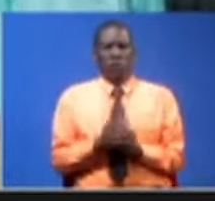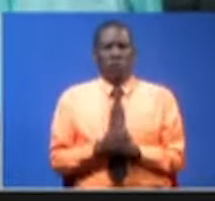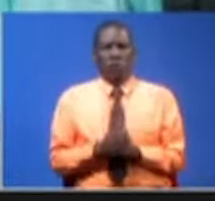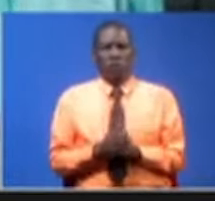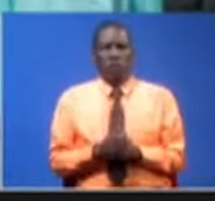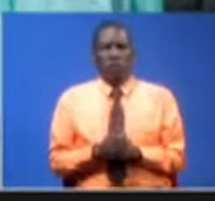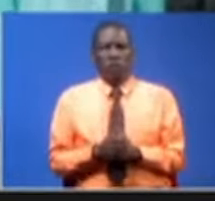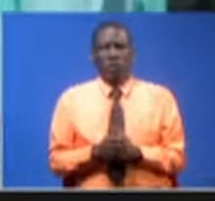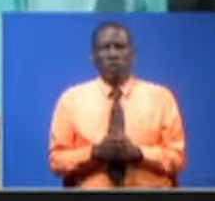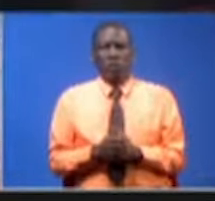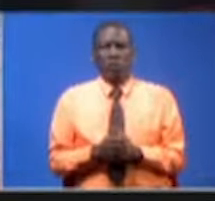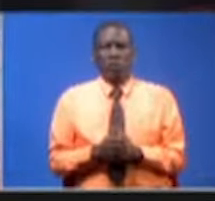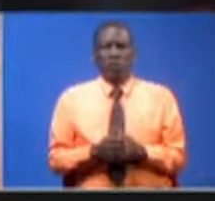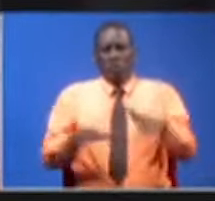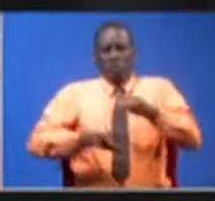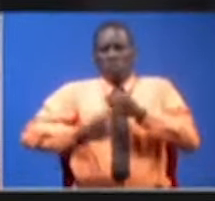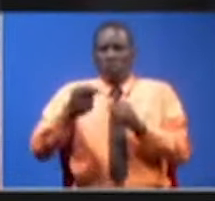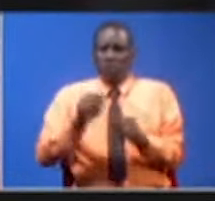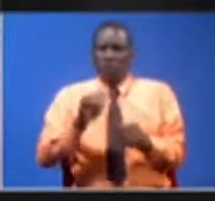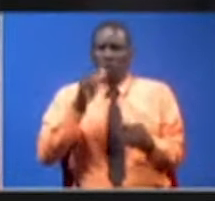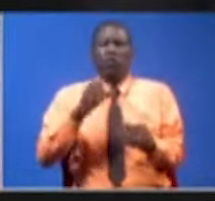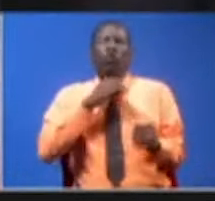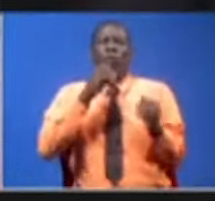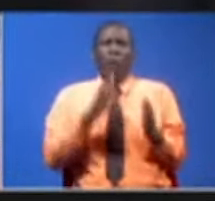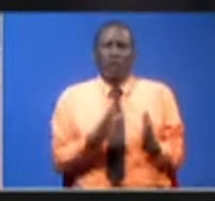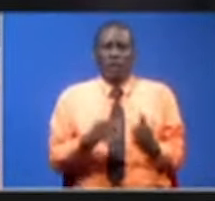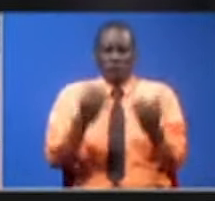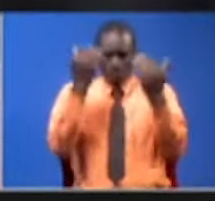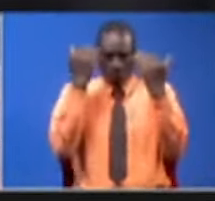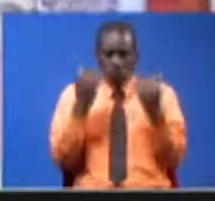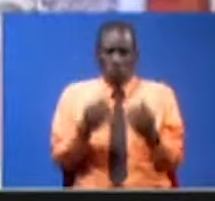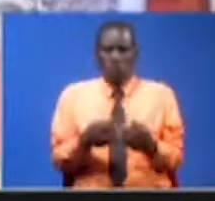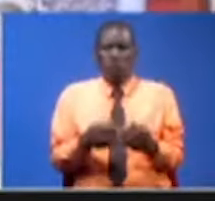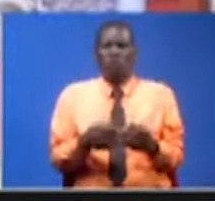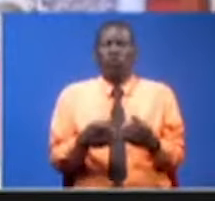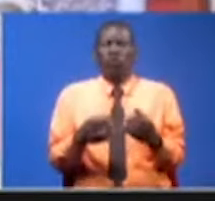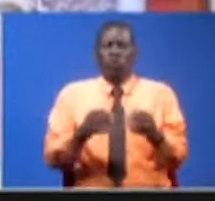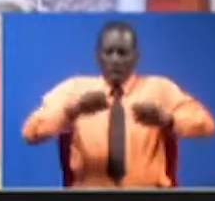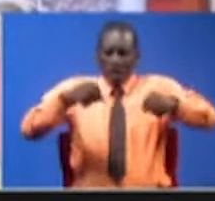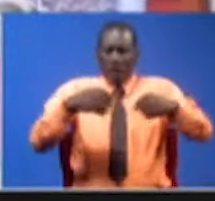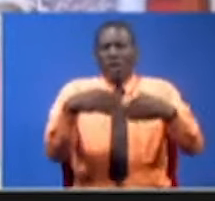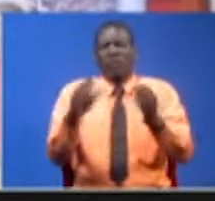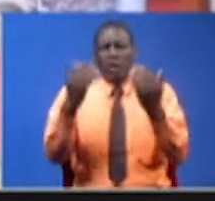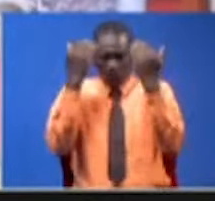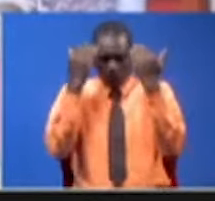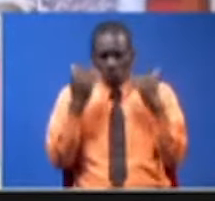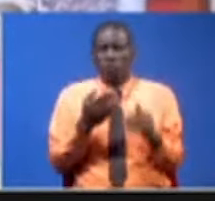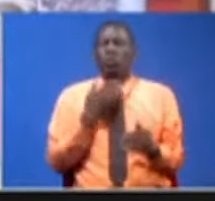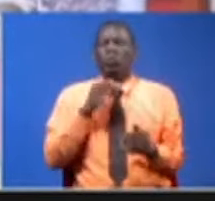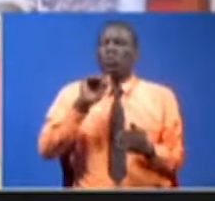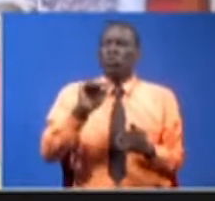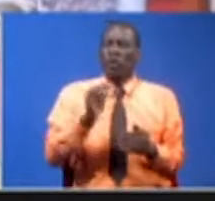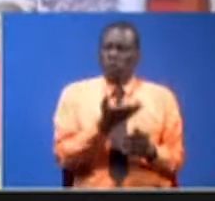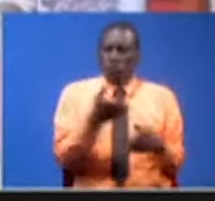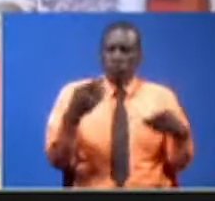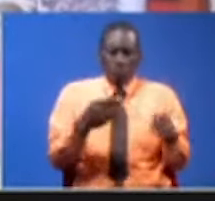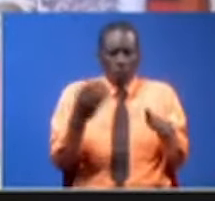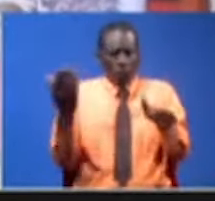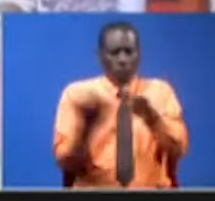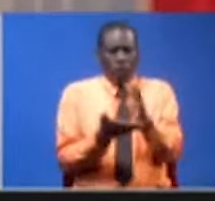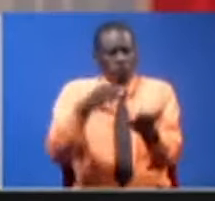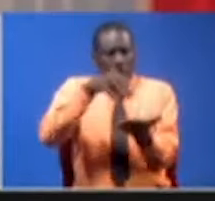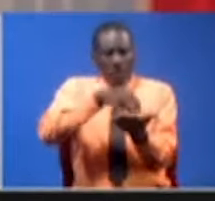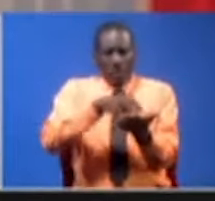The second in command called for the complainants to reach for an out-of-court settlement. We request those who filed those